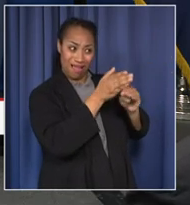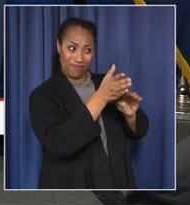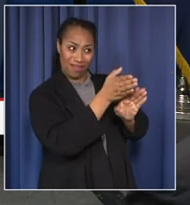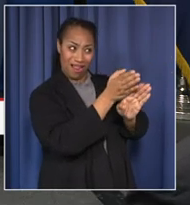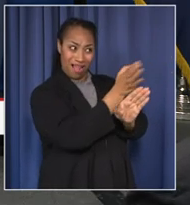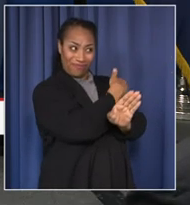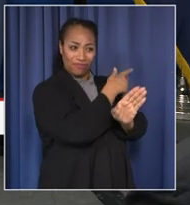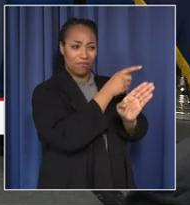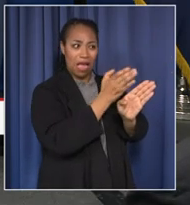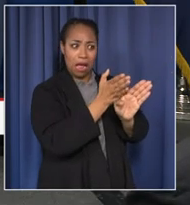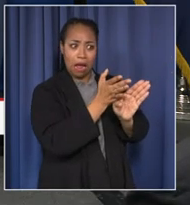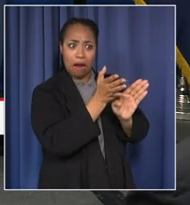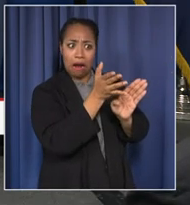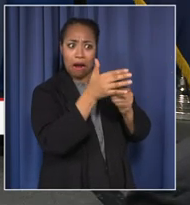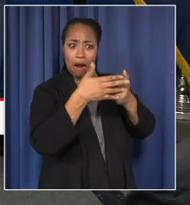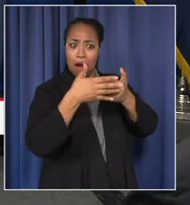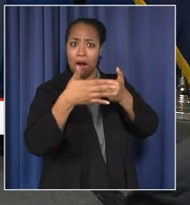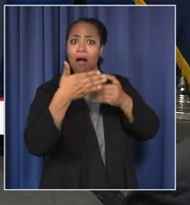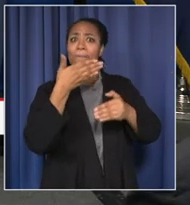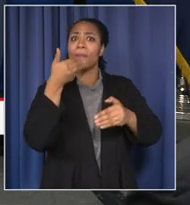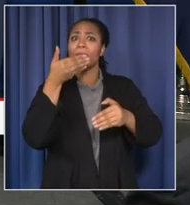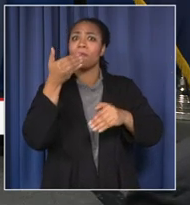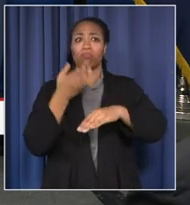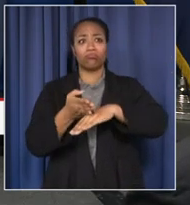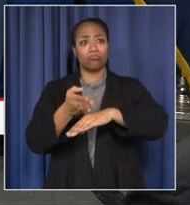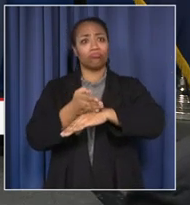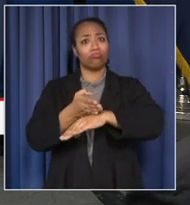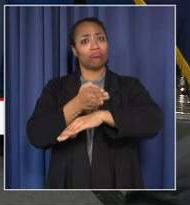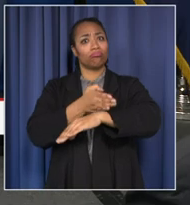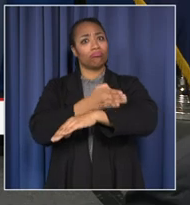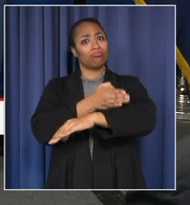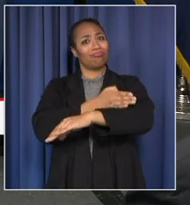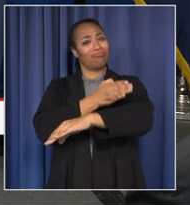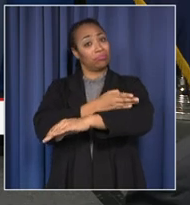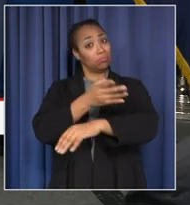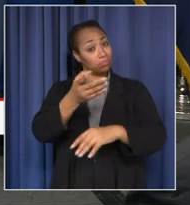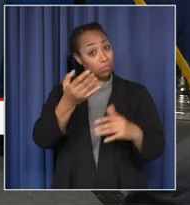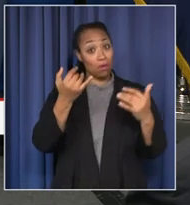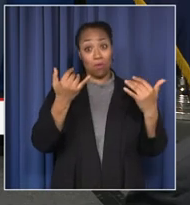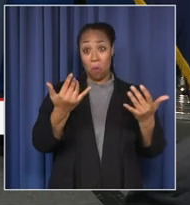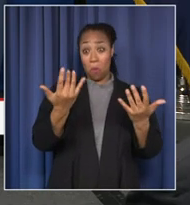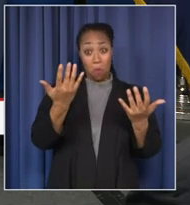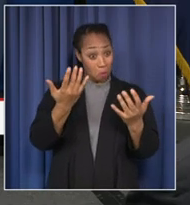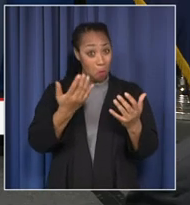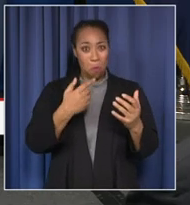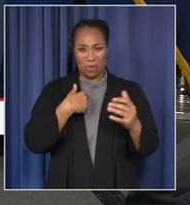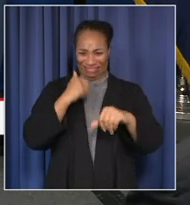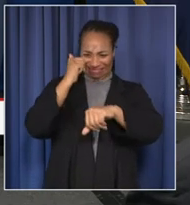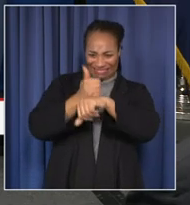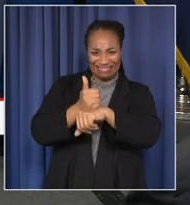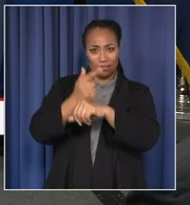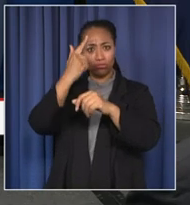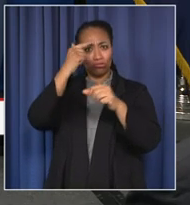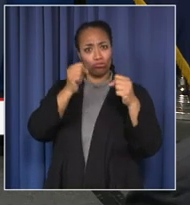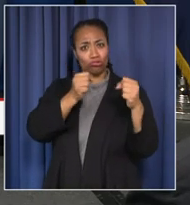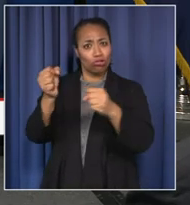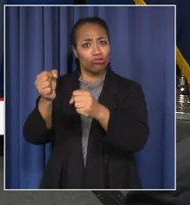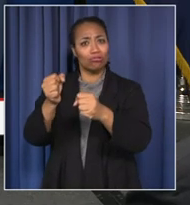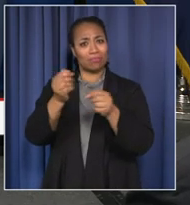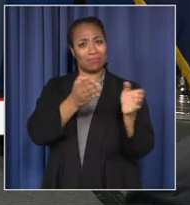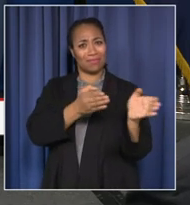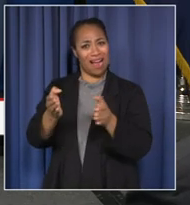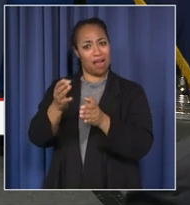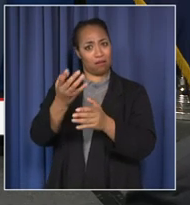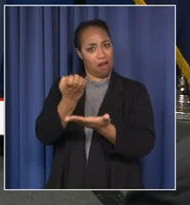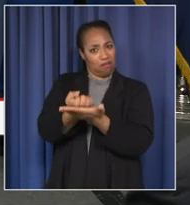5-year economic development strategy that has a lot of investments in the downtown, for example, how we bring more residents,